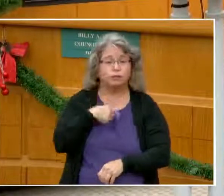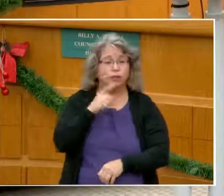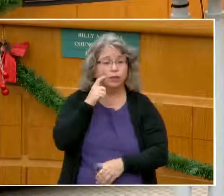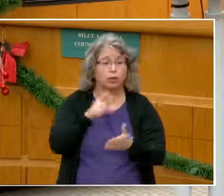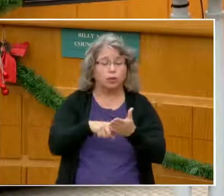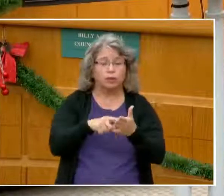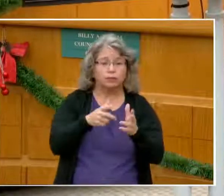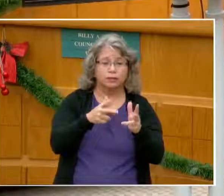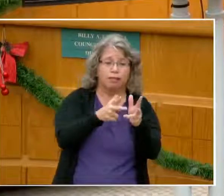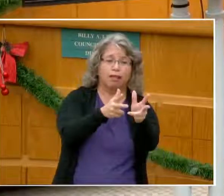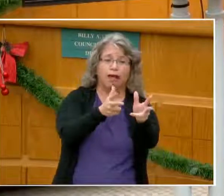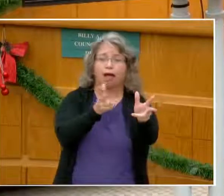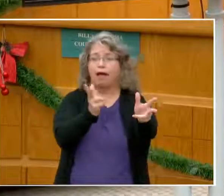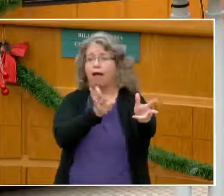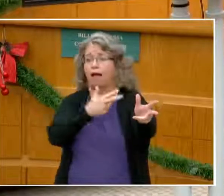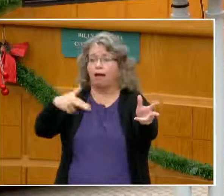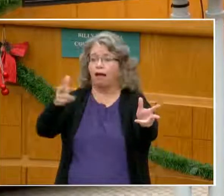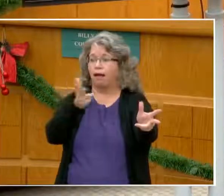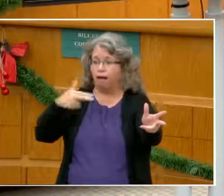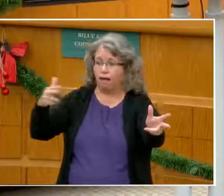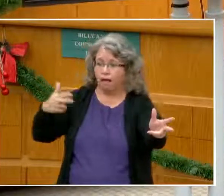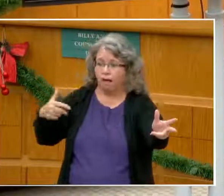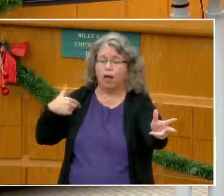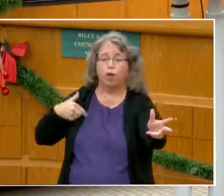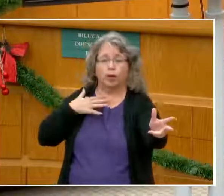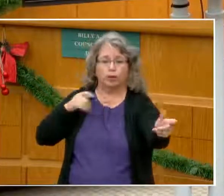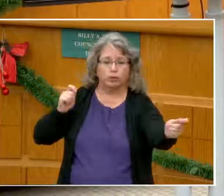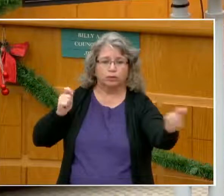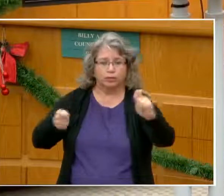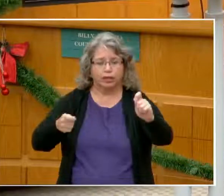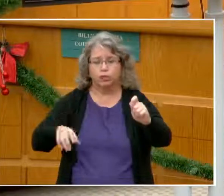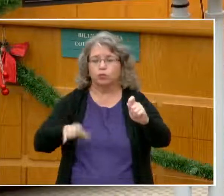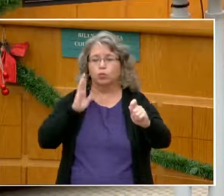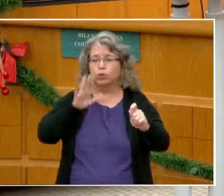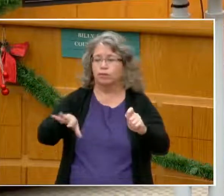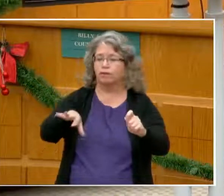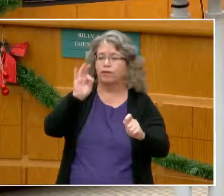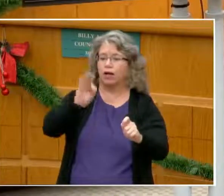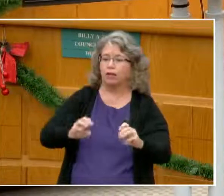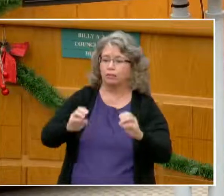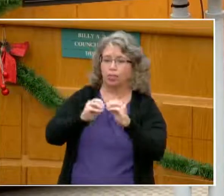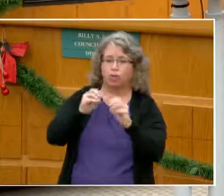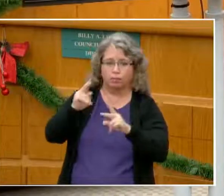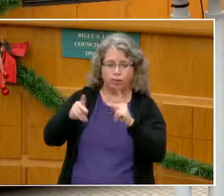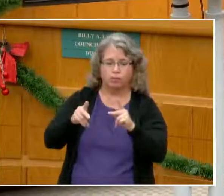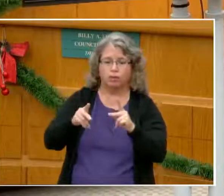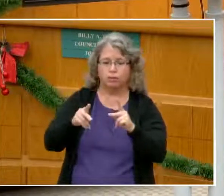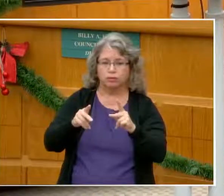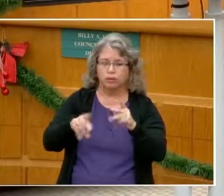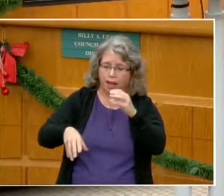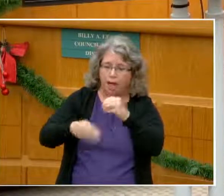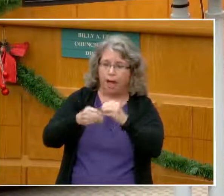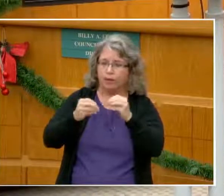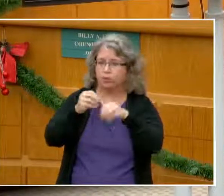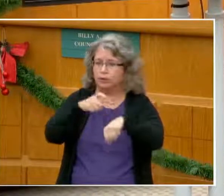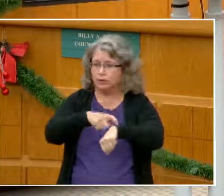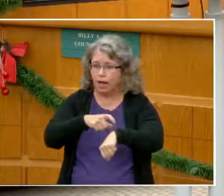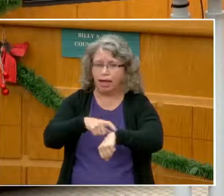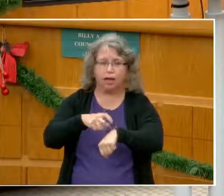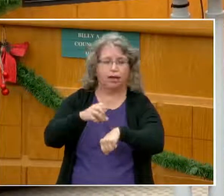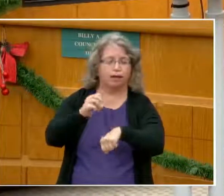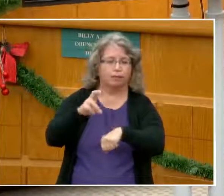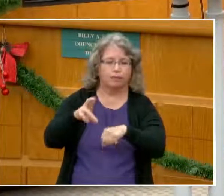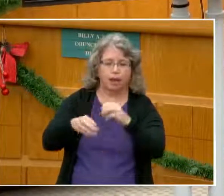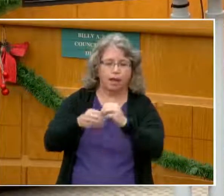demand, we will pivot, find the personnel, and open that up further. But for now, we're going to start from